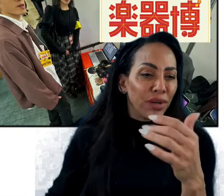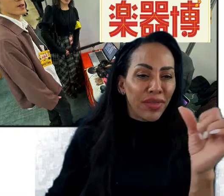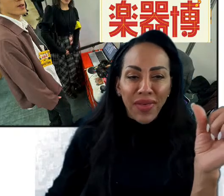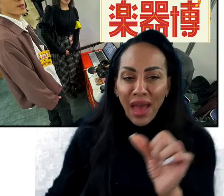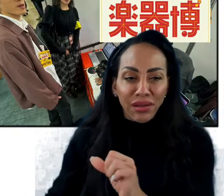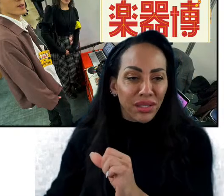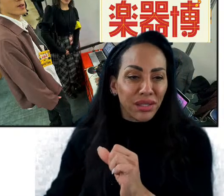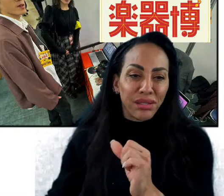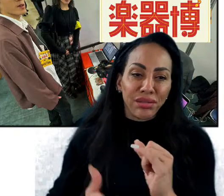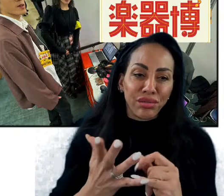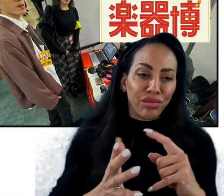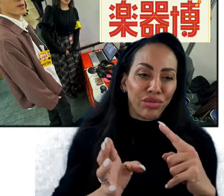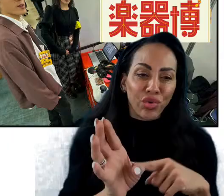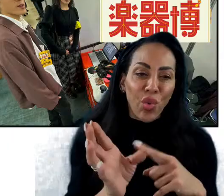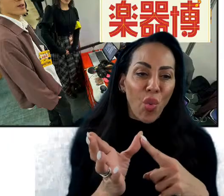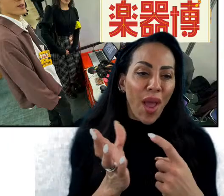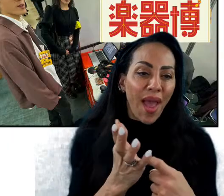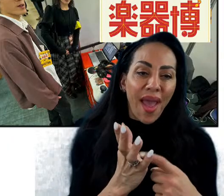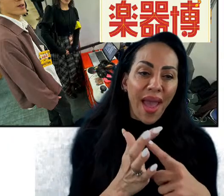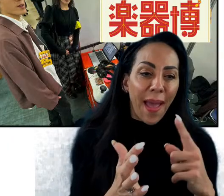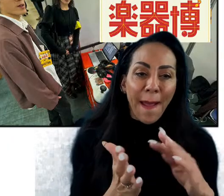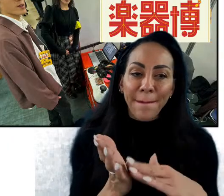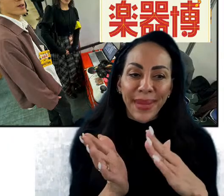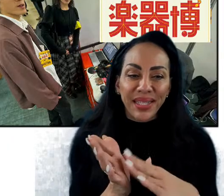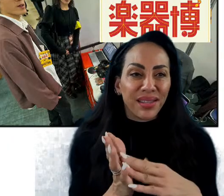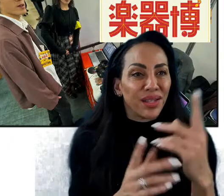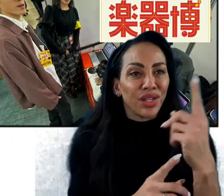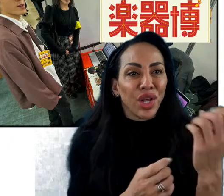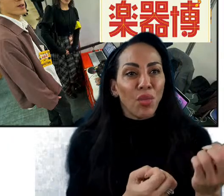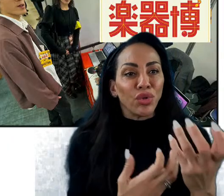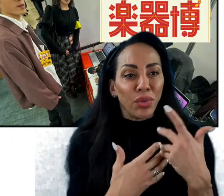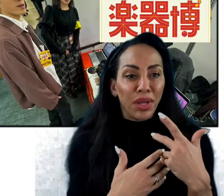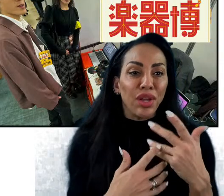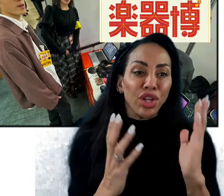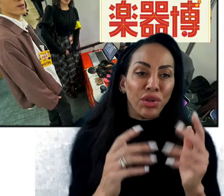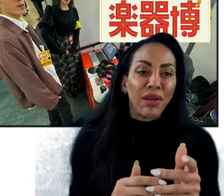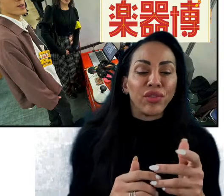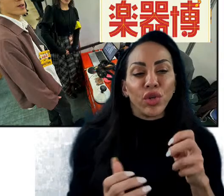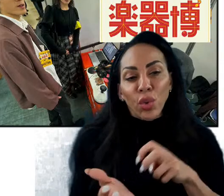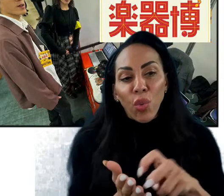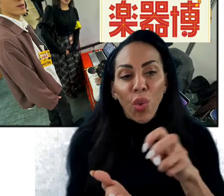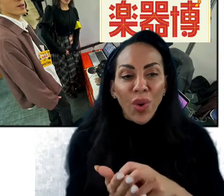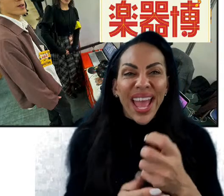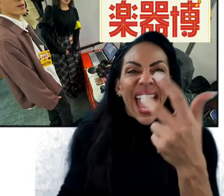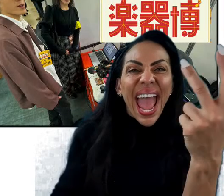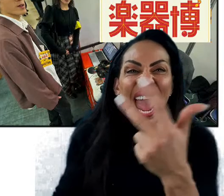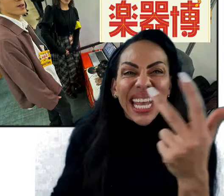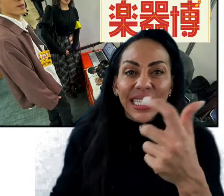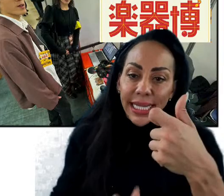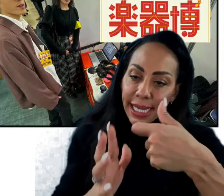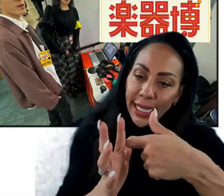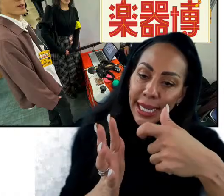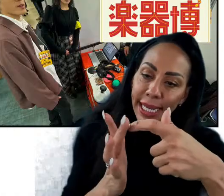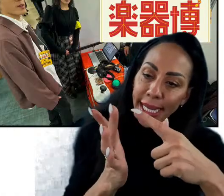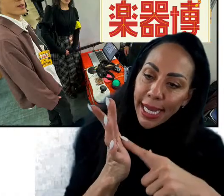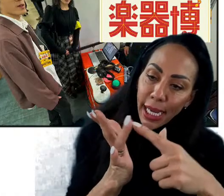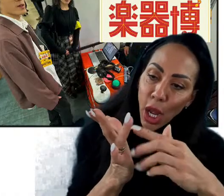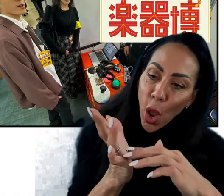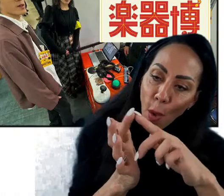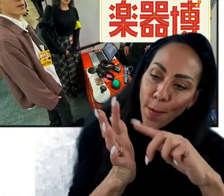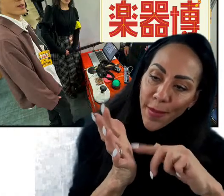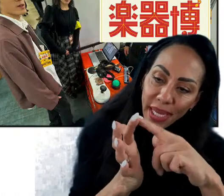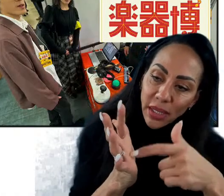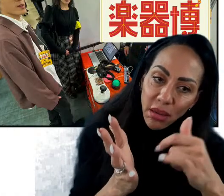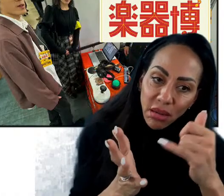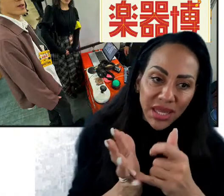of the music stands and see all the kit, you'd have to walk 18 kilometers. So it was quite massive. It's